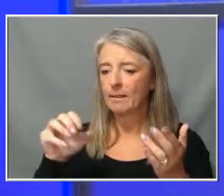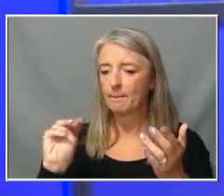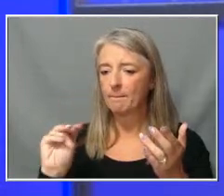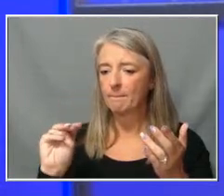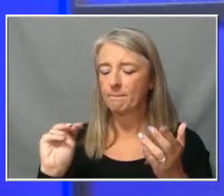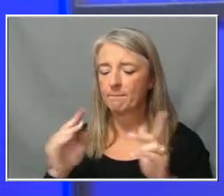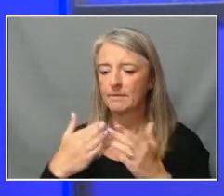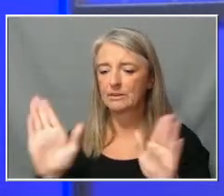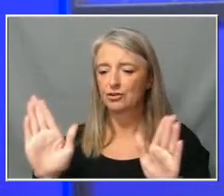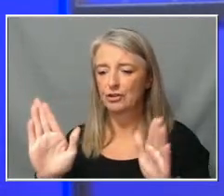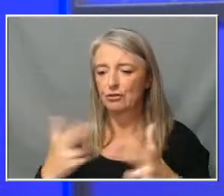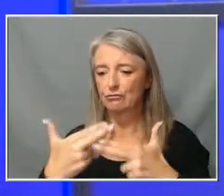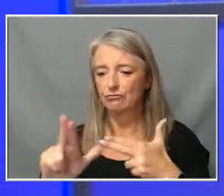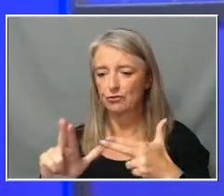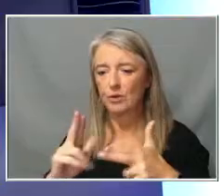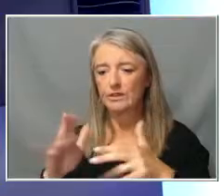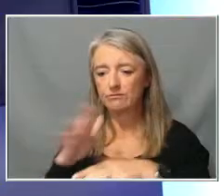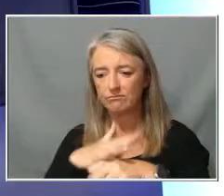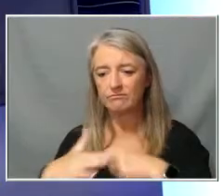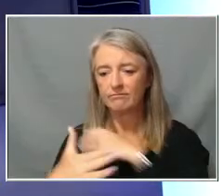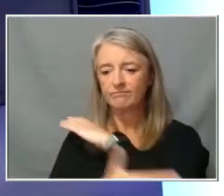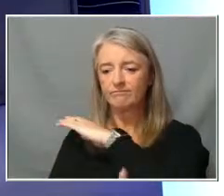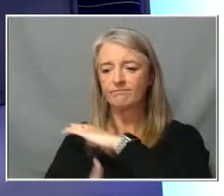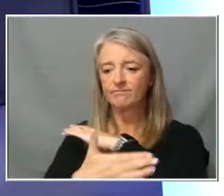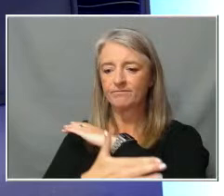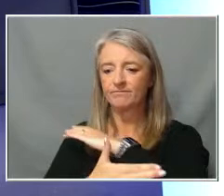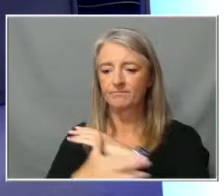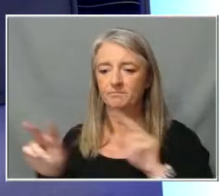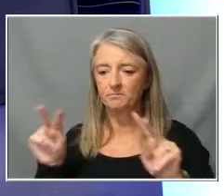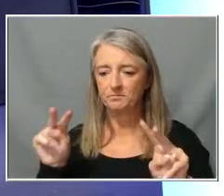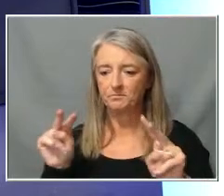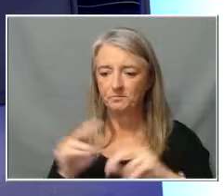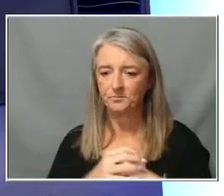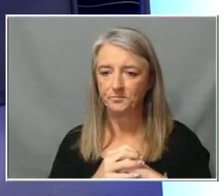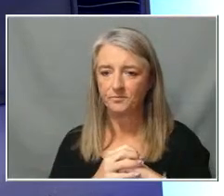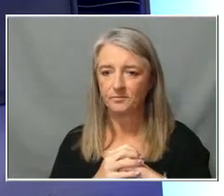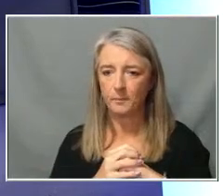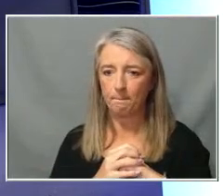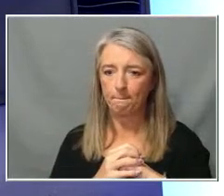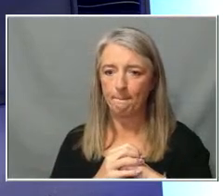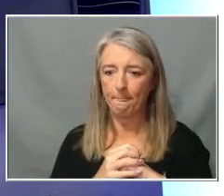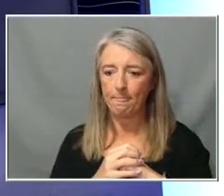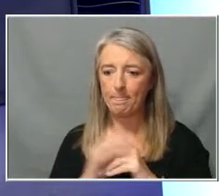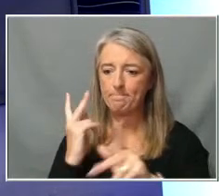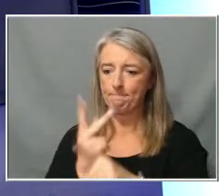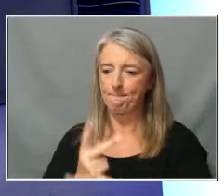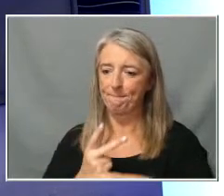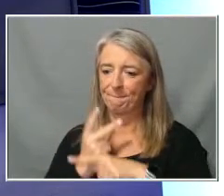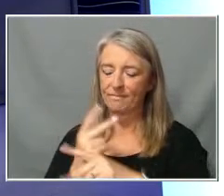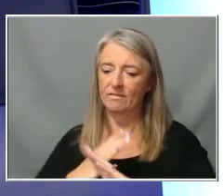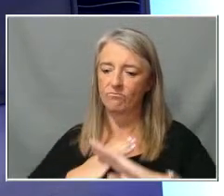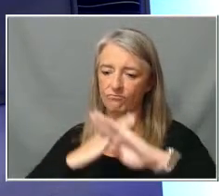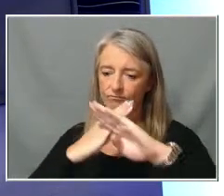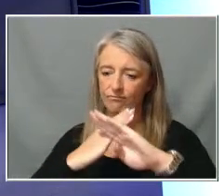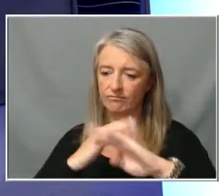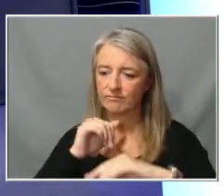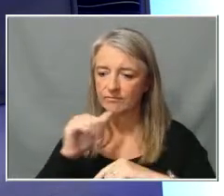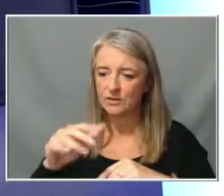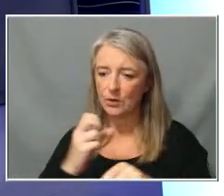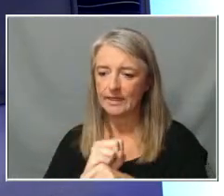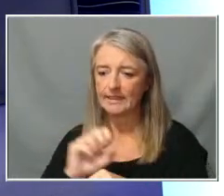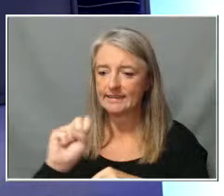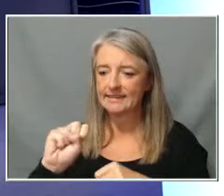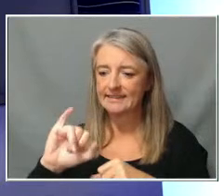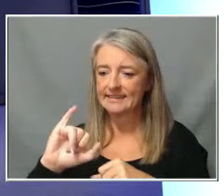is a shortage of that drug. Right, so the watchword is take precaution, be preventative, don't get syphilis, which is the